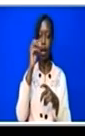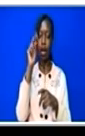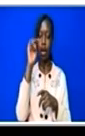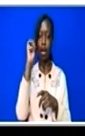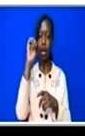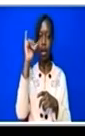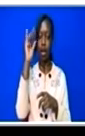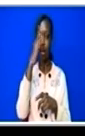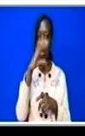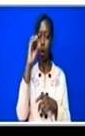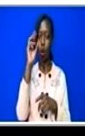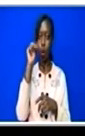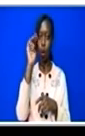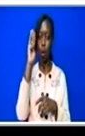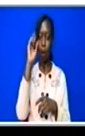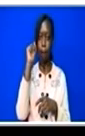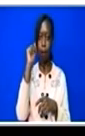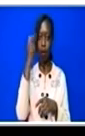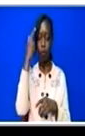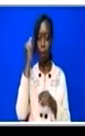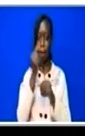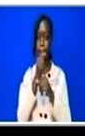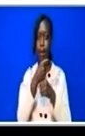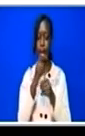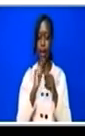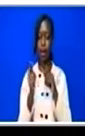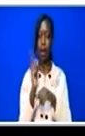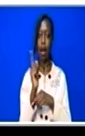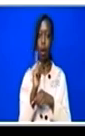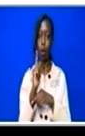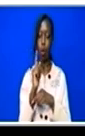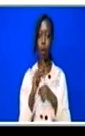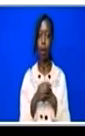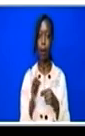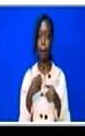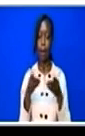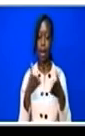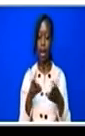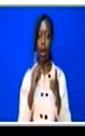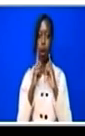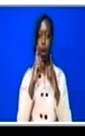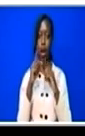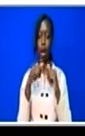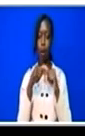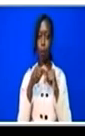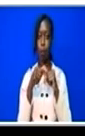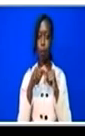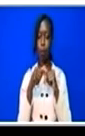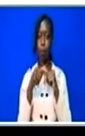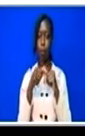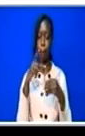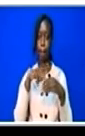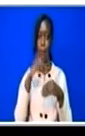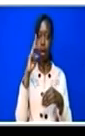a candle wax. Candle wax, yes. So, but here we are talking of now, because it is in biology, where we have the what? Where